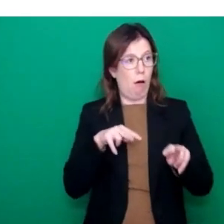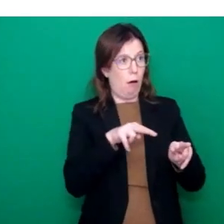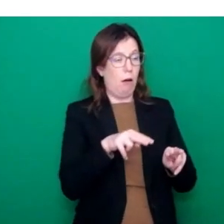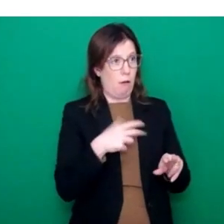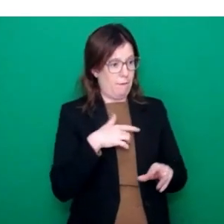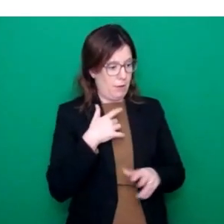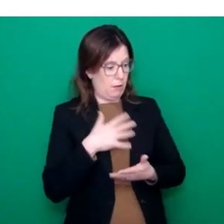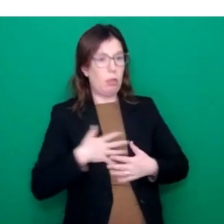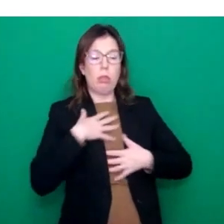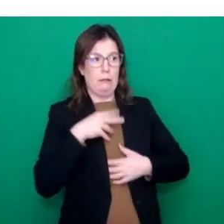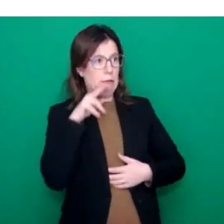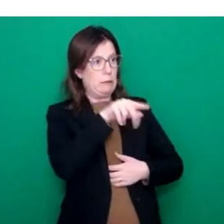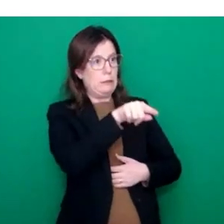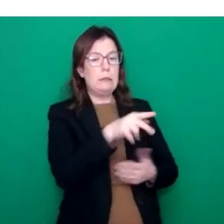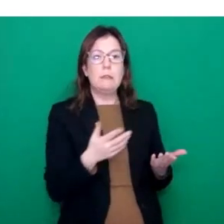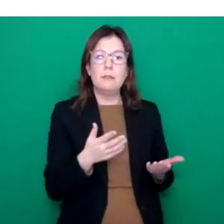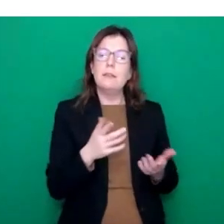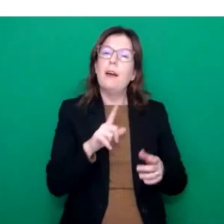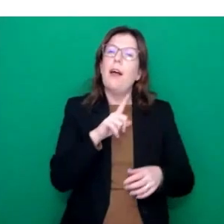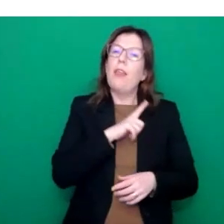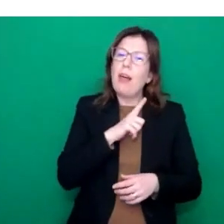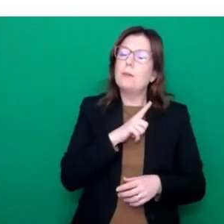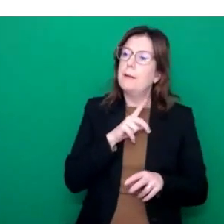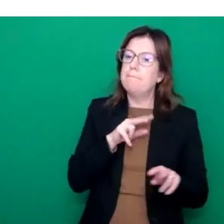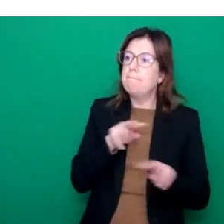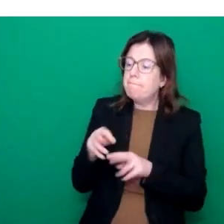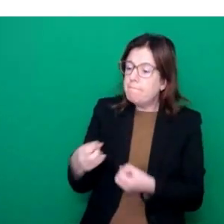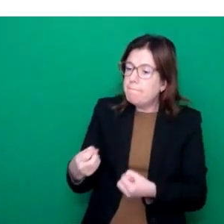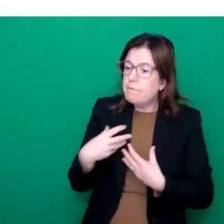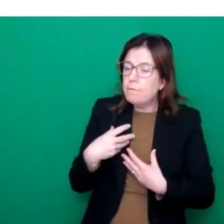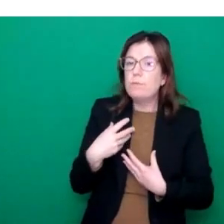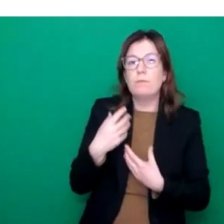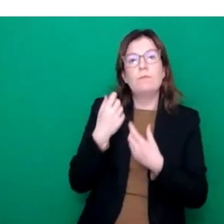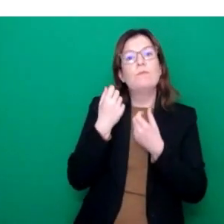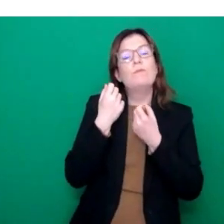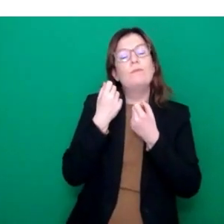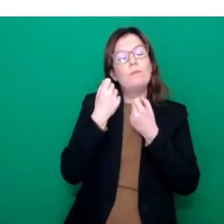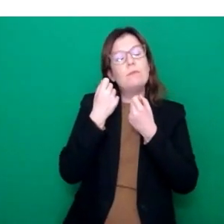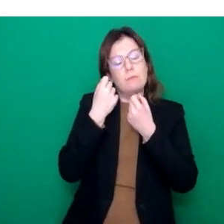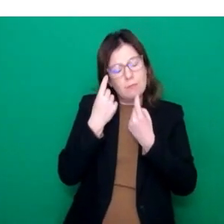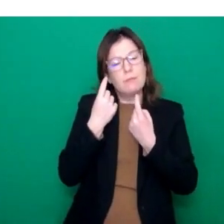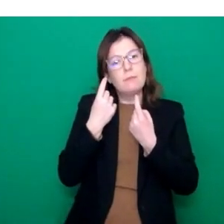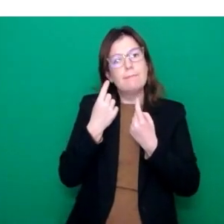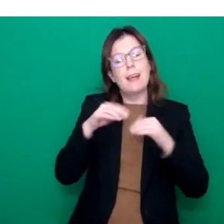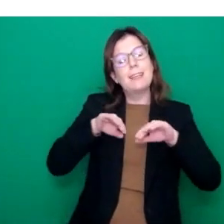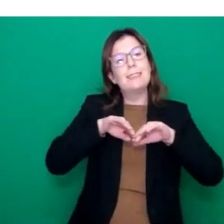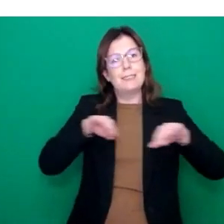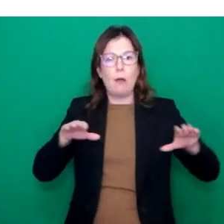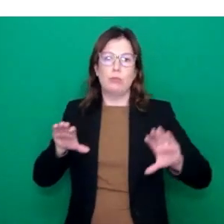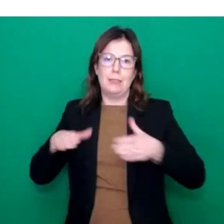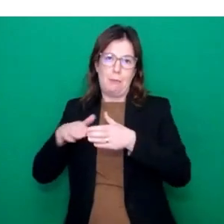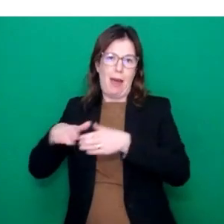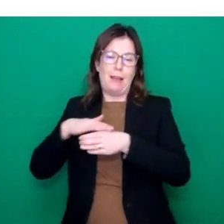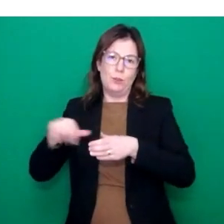to realize the value, I think, or to cement the value for us of having some safe, separate spaces, as well as coming